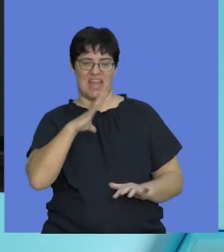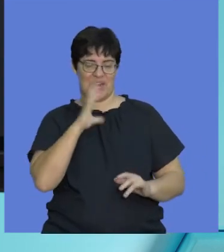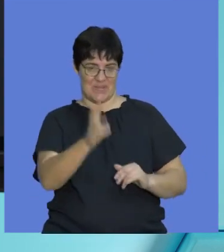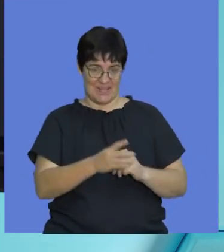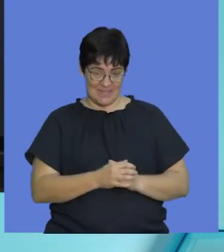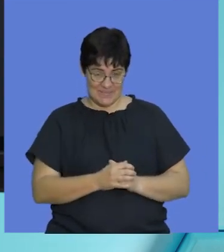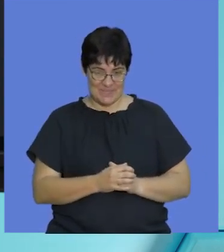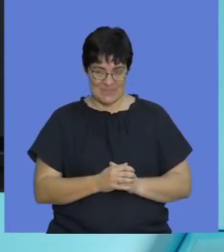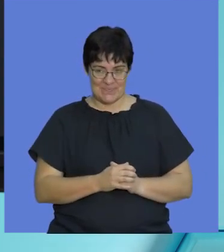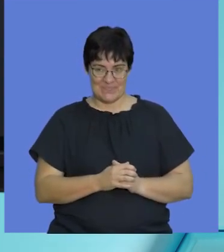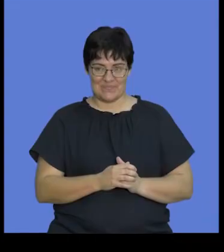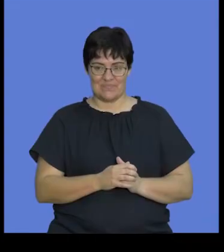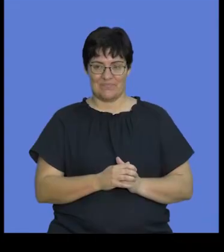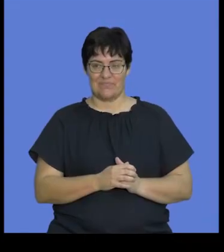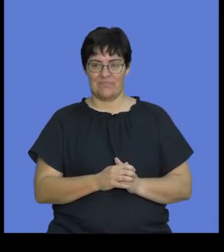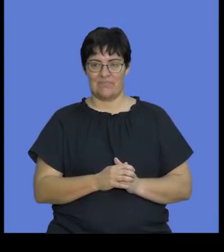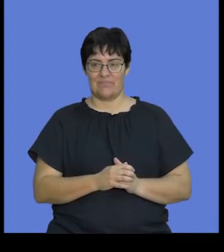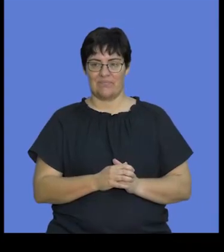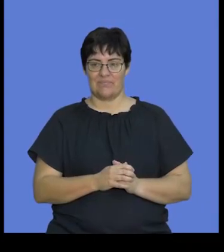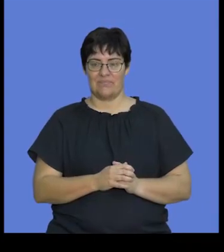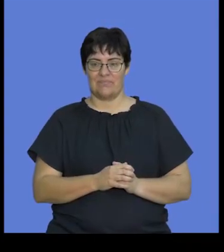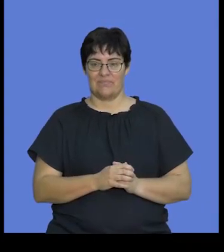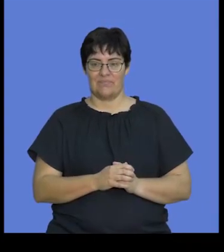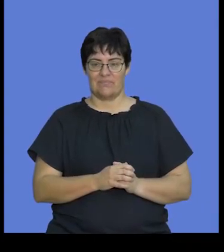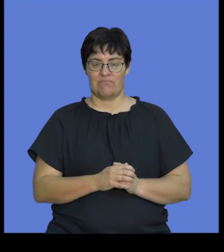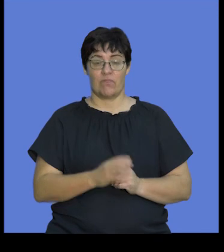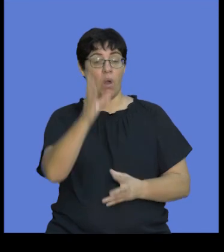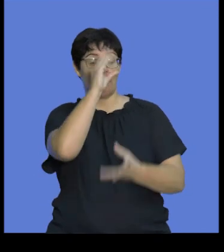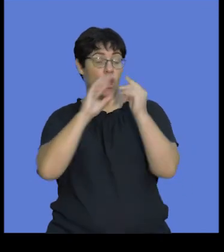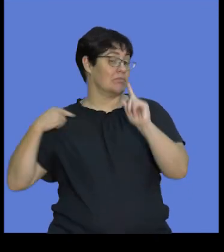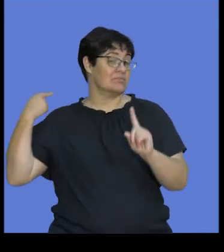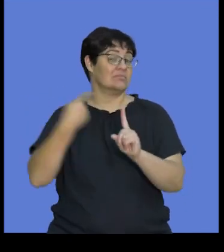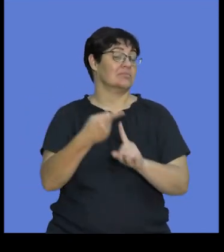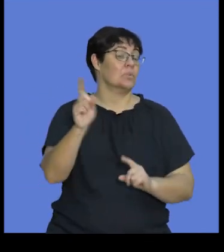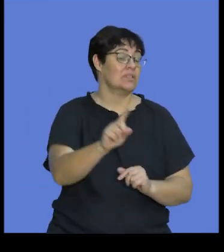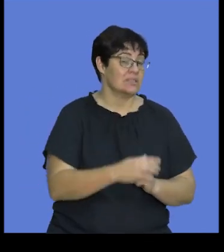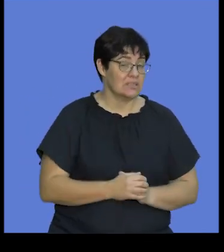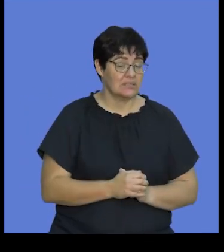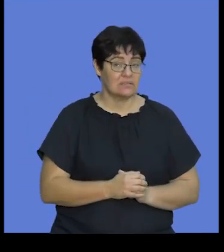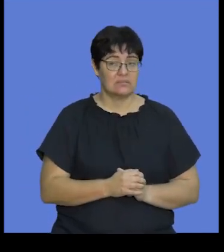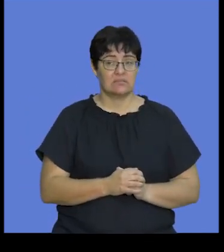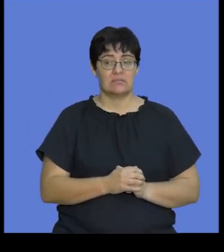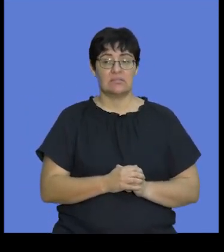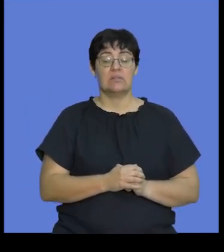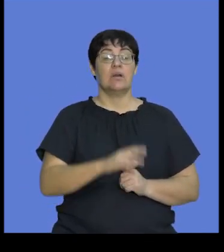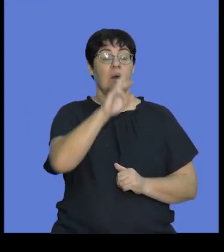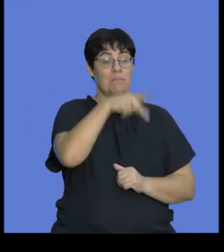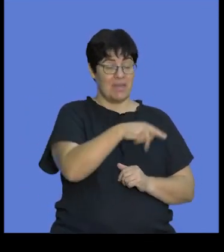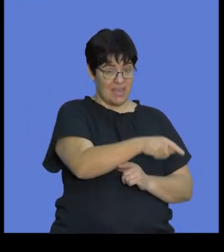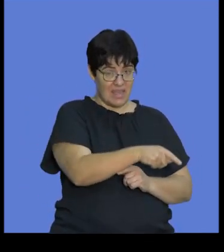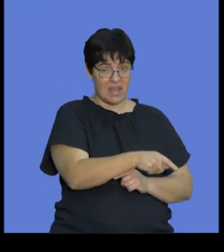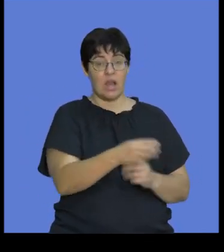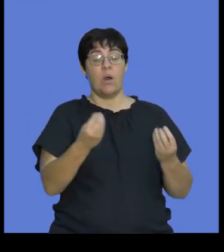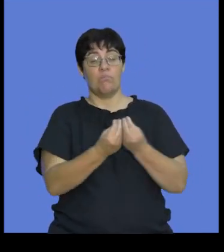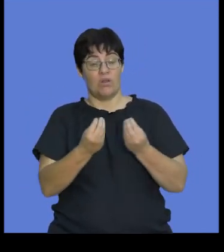fine, okay, with momentum. So, what have we learned today? Momentum